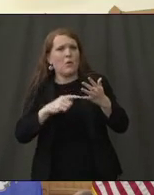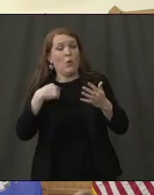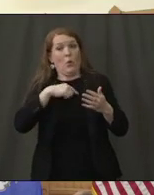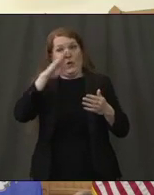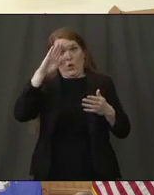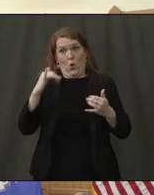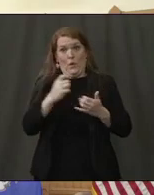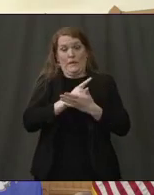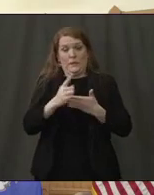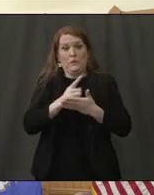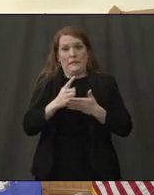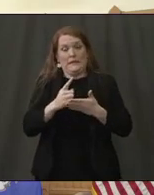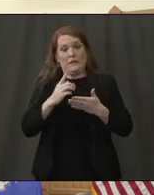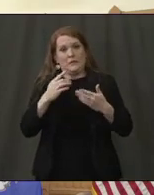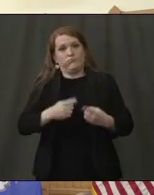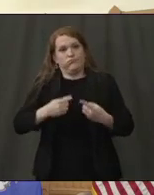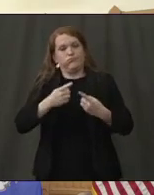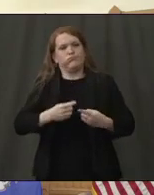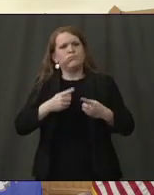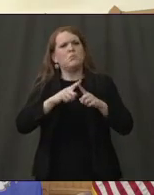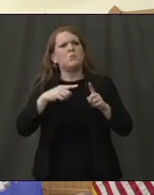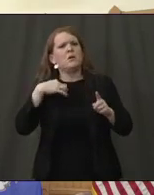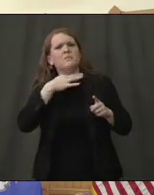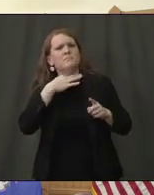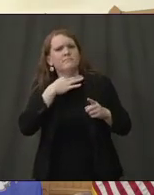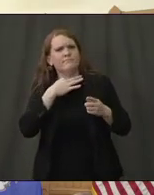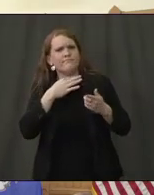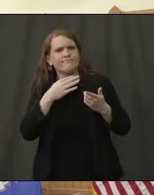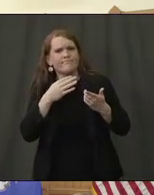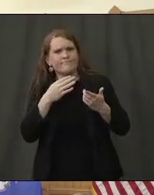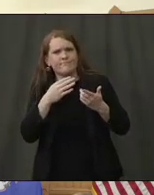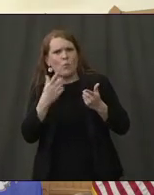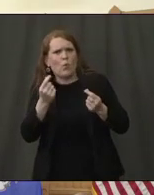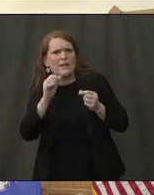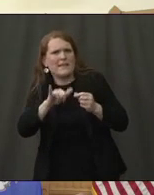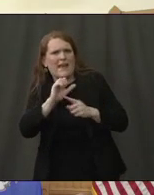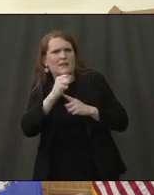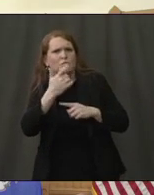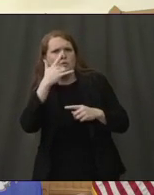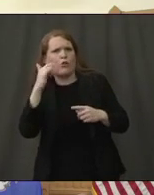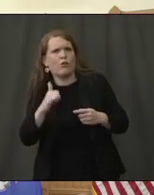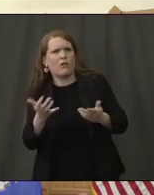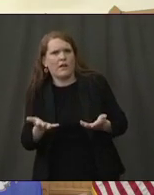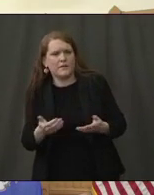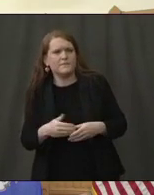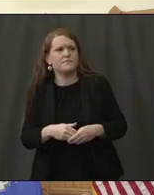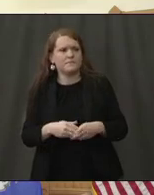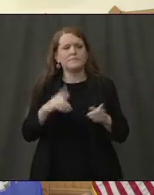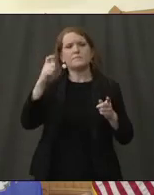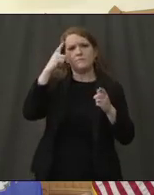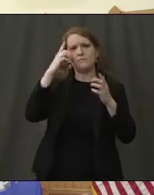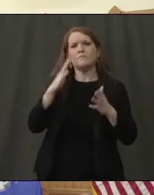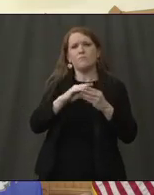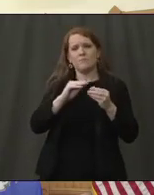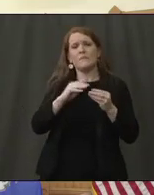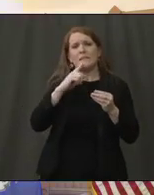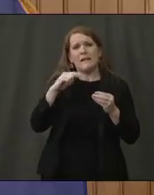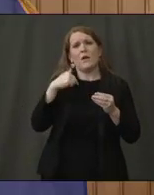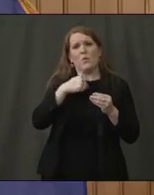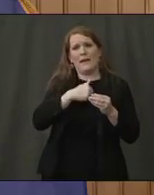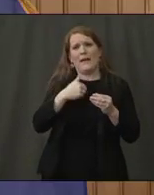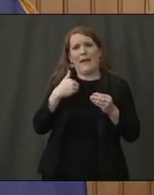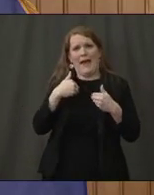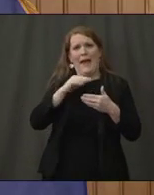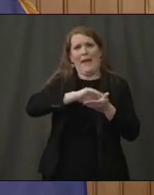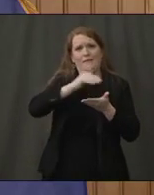week. How are we in maintaining the status quo right now? We have a supply right now. We have a supply thanks